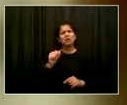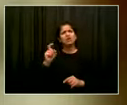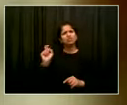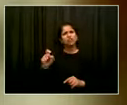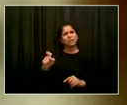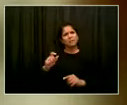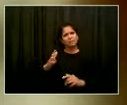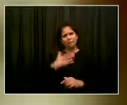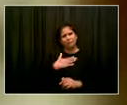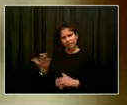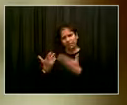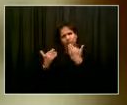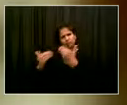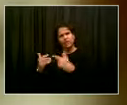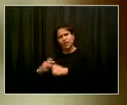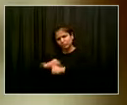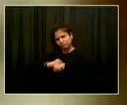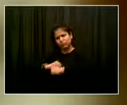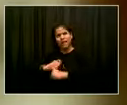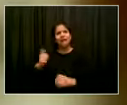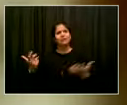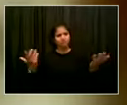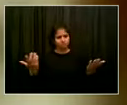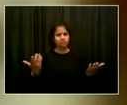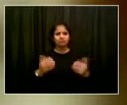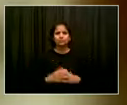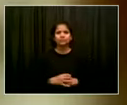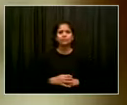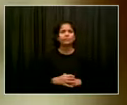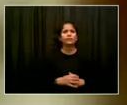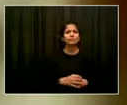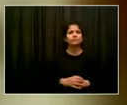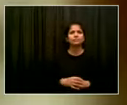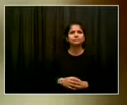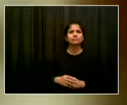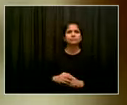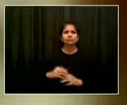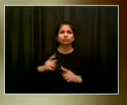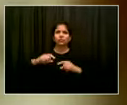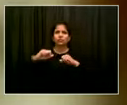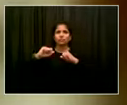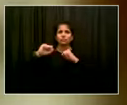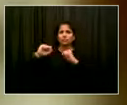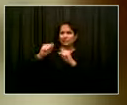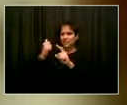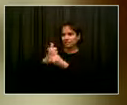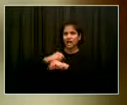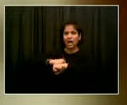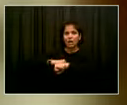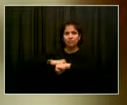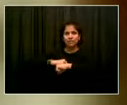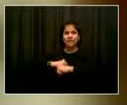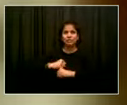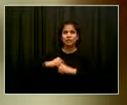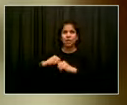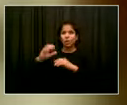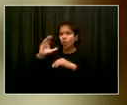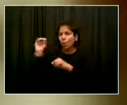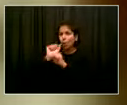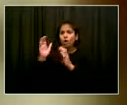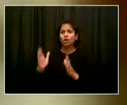yourself and to protect your fellow workers and your family, because that is really what vaccination is all about. It's